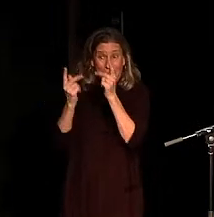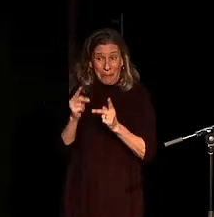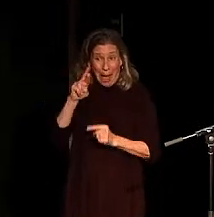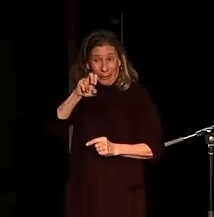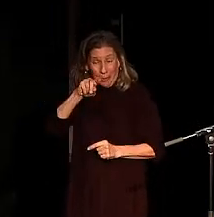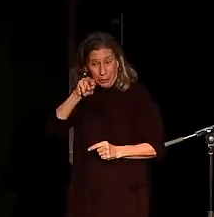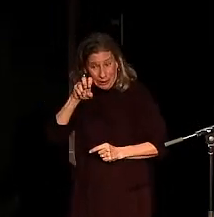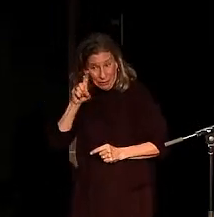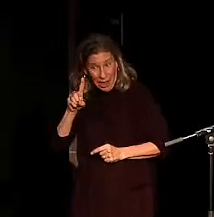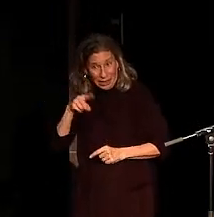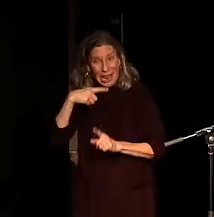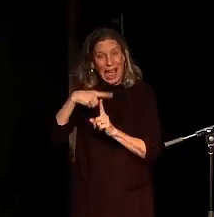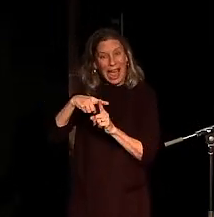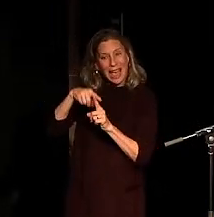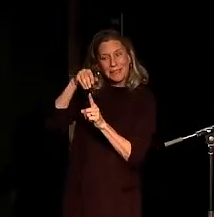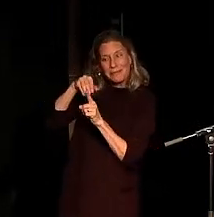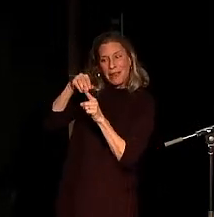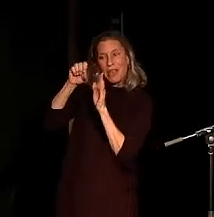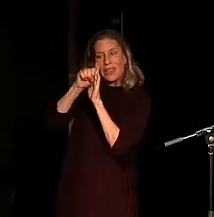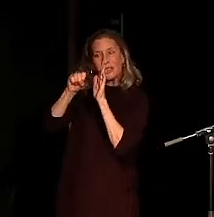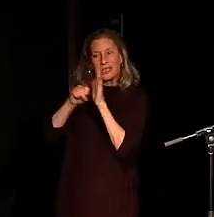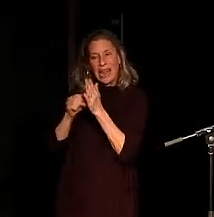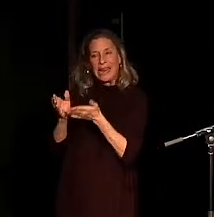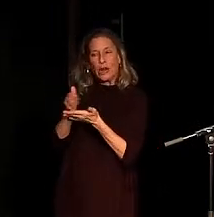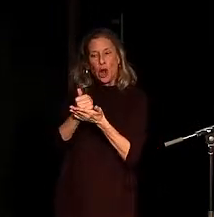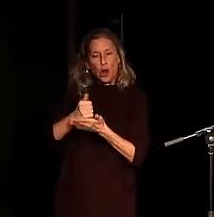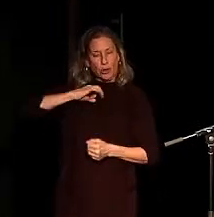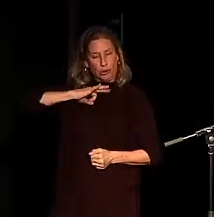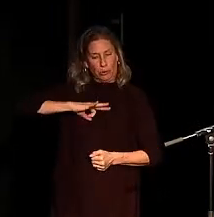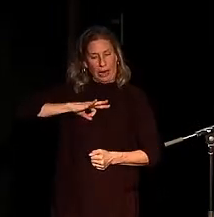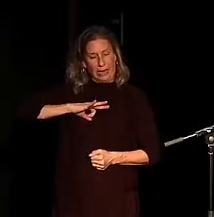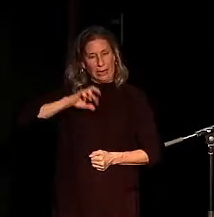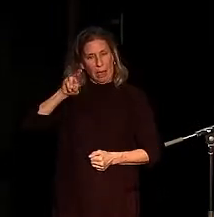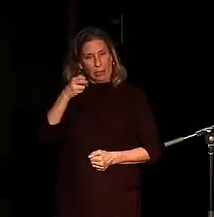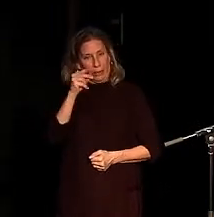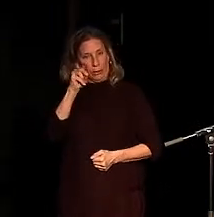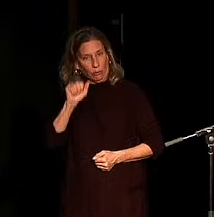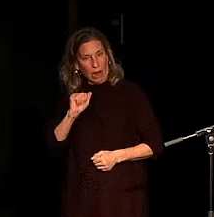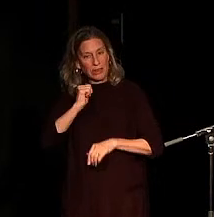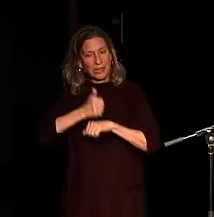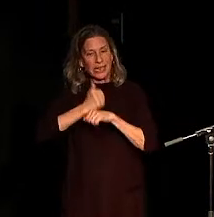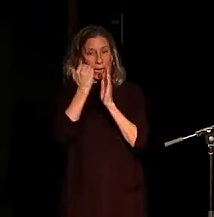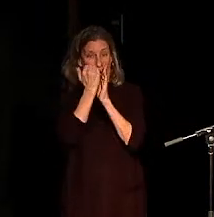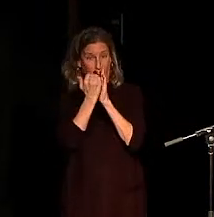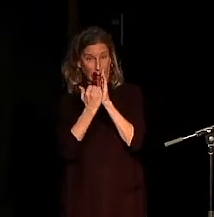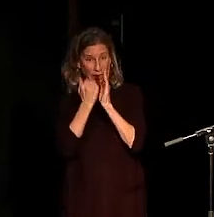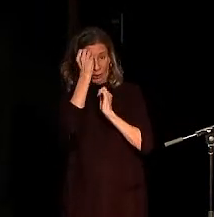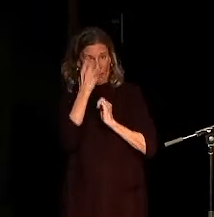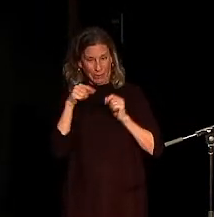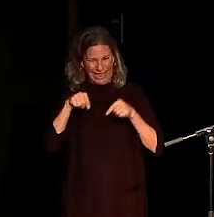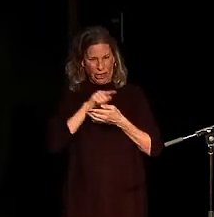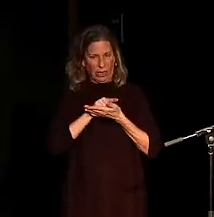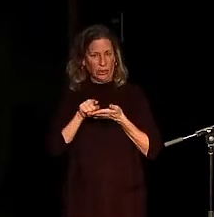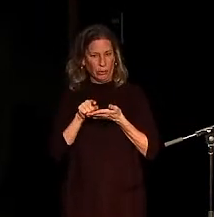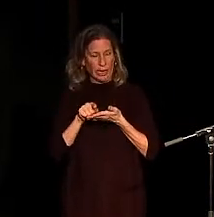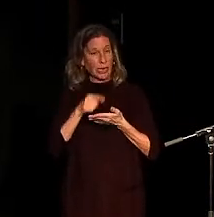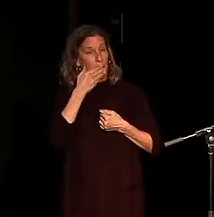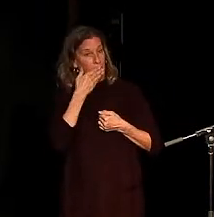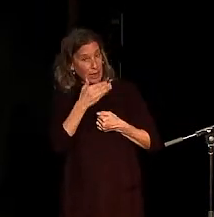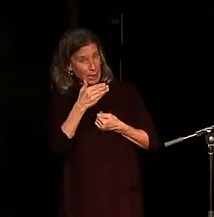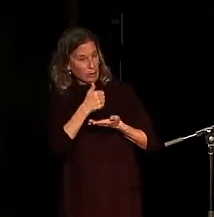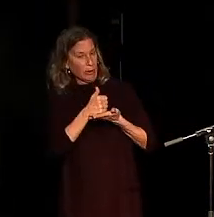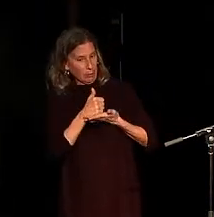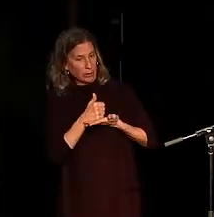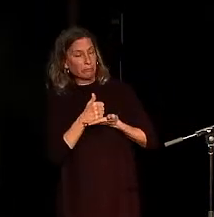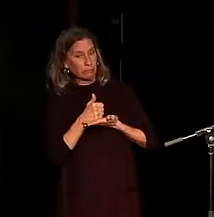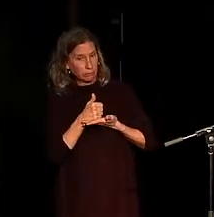It also triggers the state earned income credit. So Rhonda and I are putting out a blitz of information about this week. Thank you, Manny Romero, again,